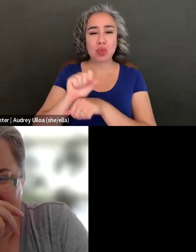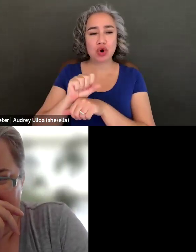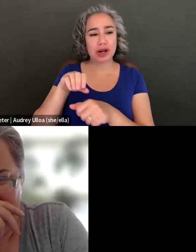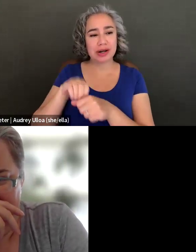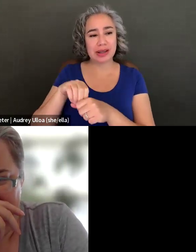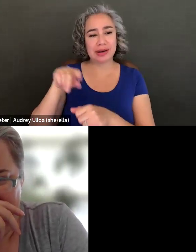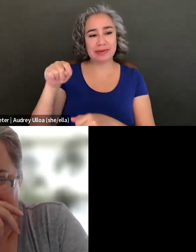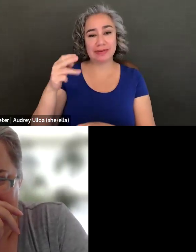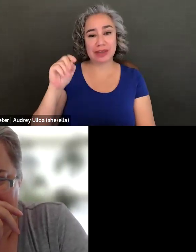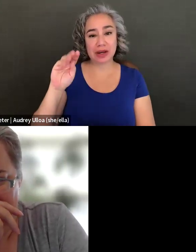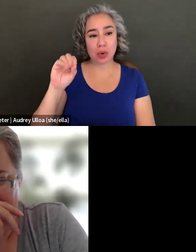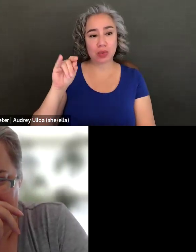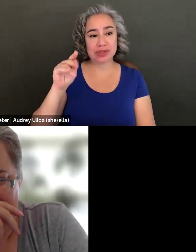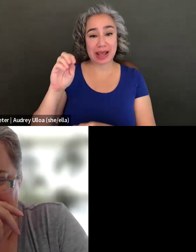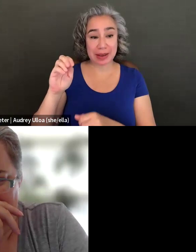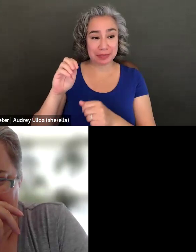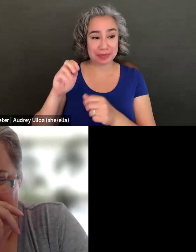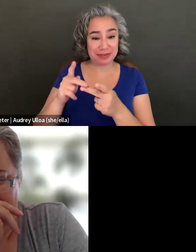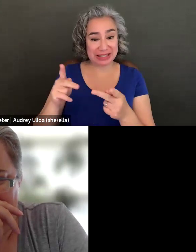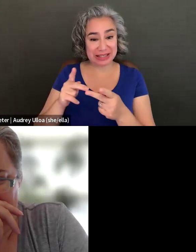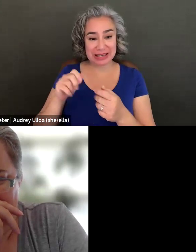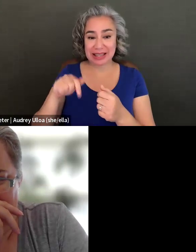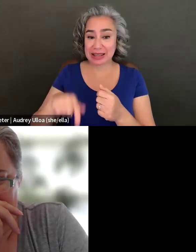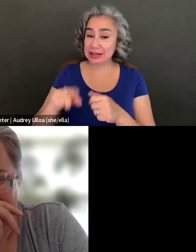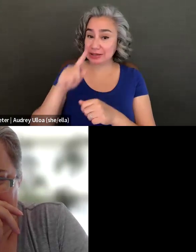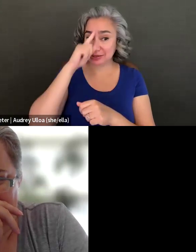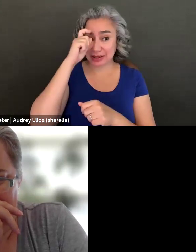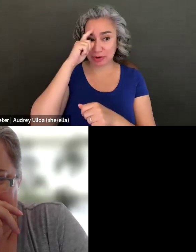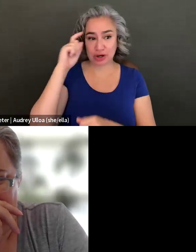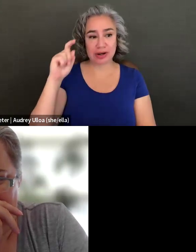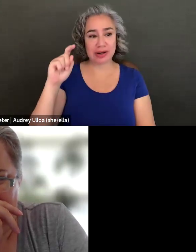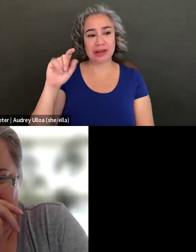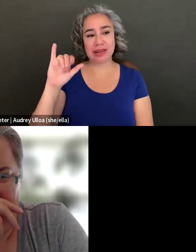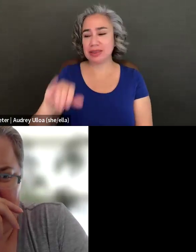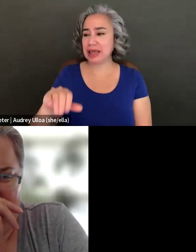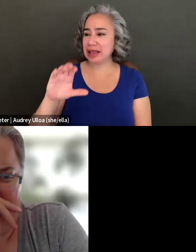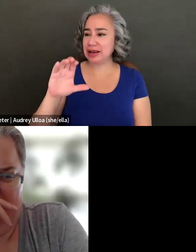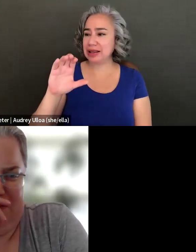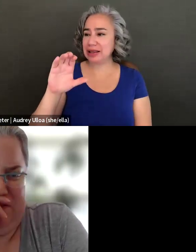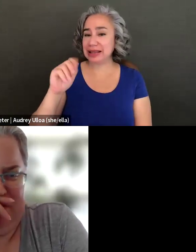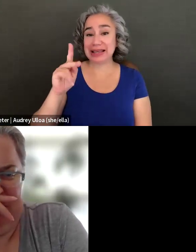phenotyping facility this summer, and she was mentored by Katie Murphy.